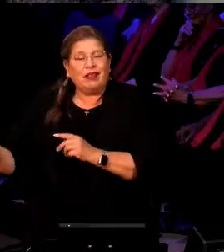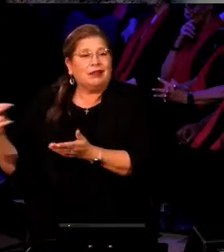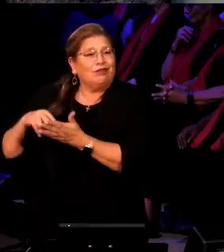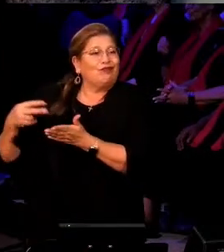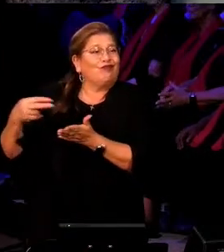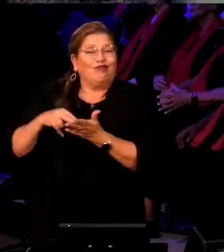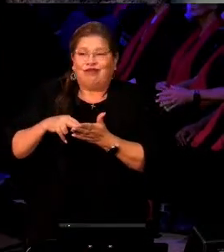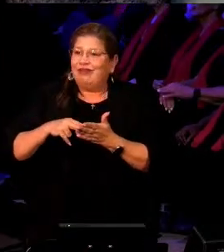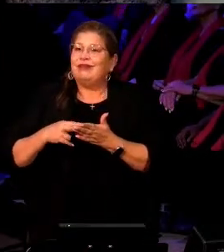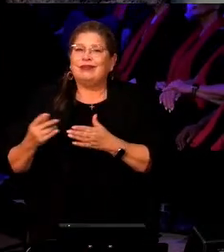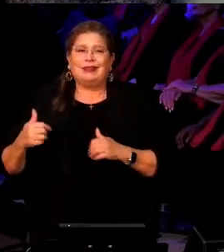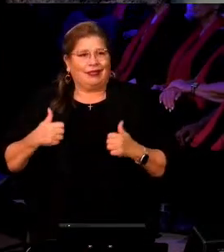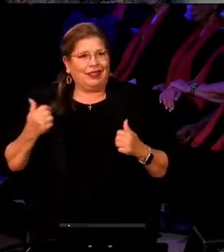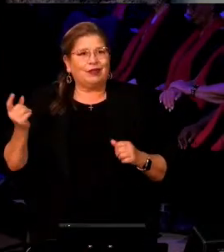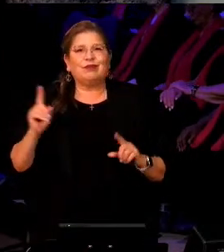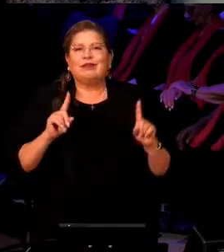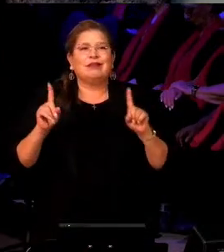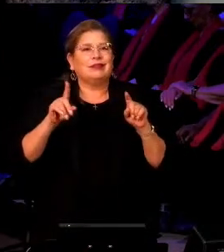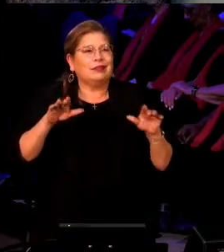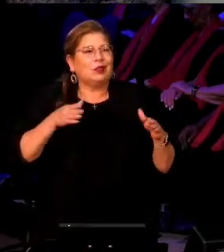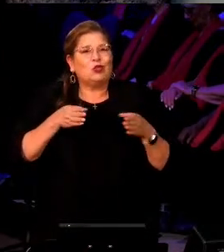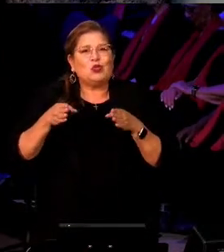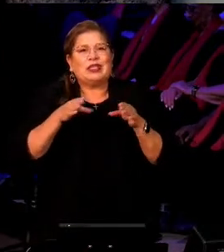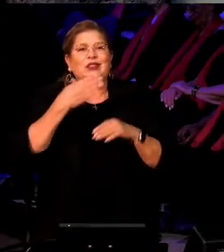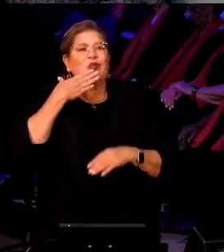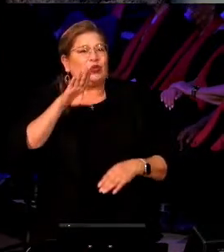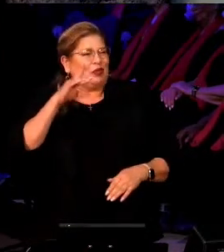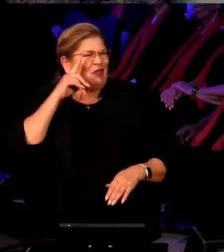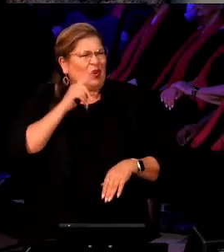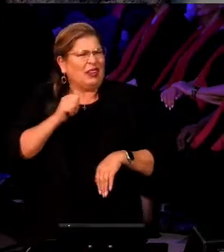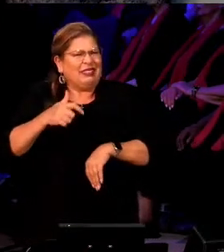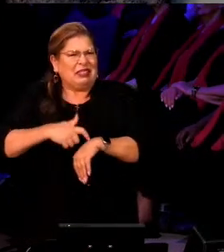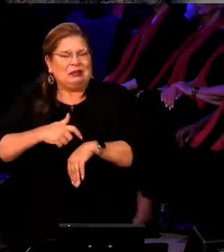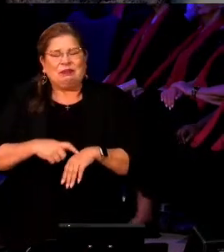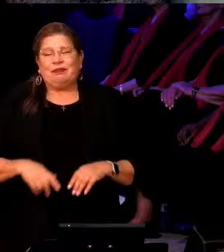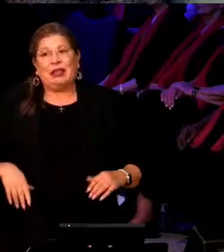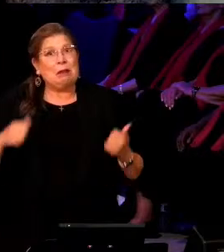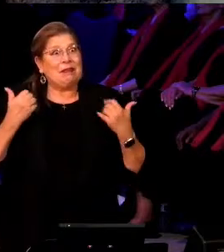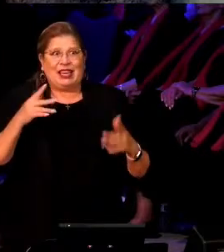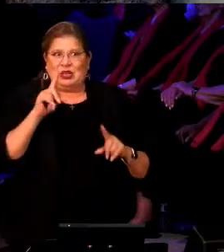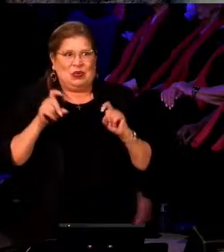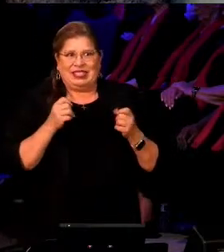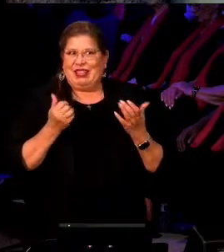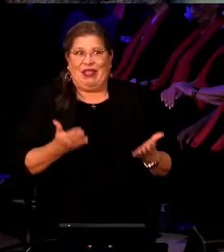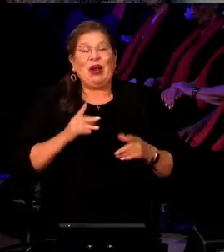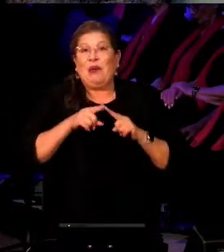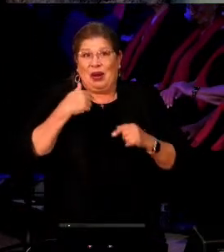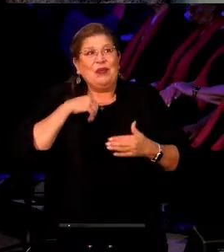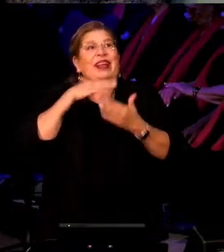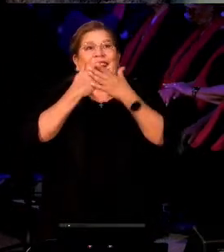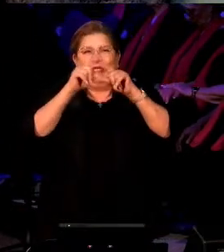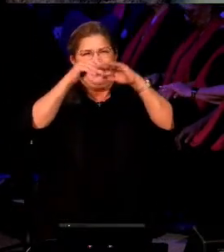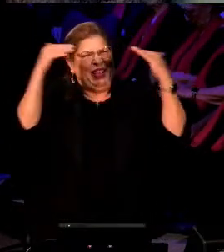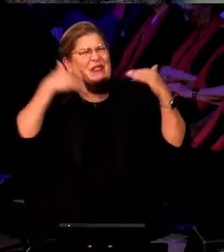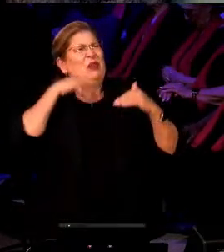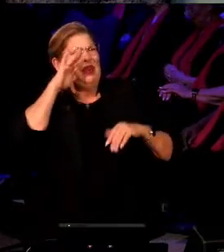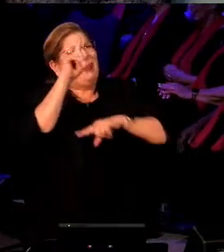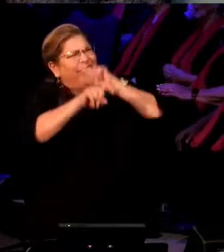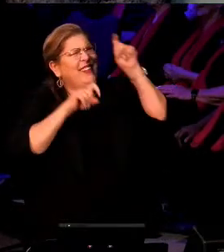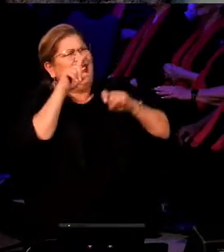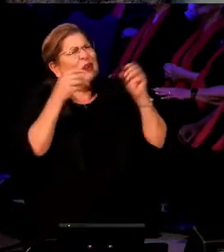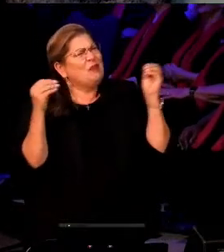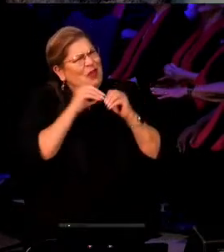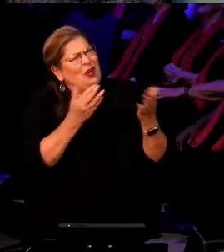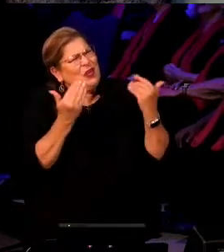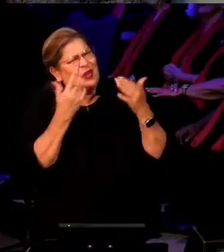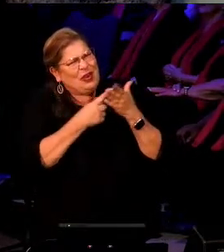of Jerusalem for a time. There's a lot of questions there. And when we get to glory, we're going to ask some questions about this.